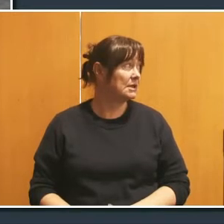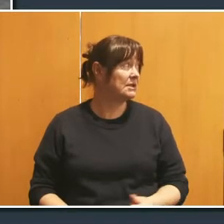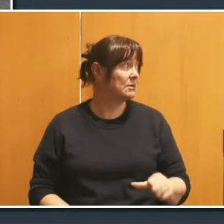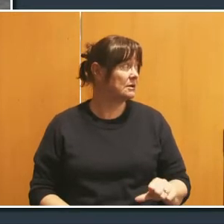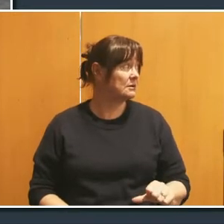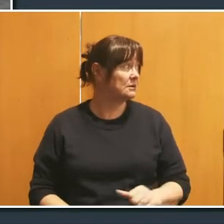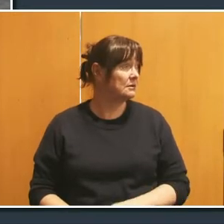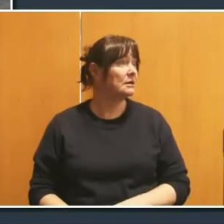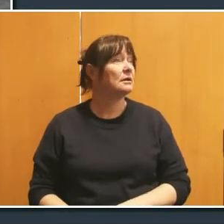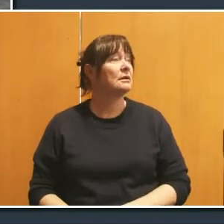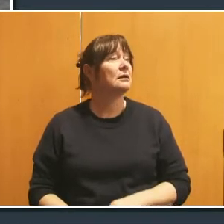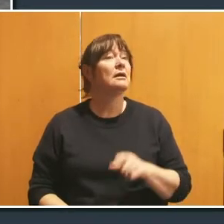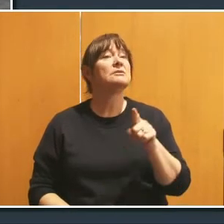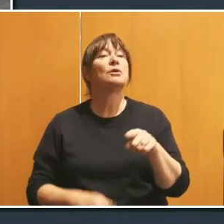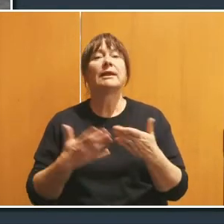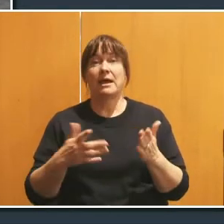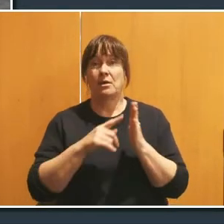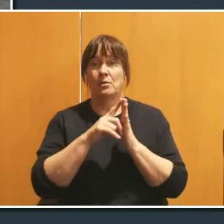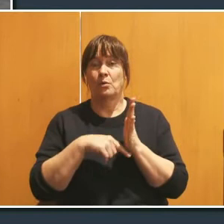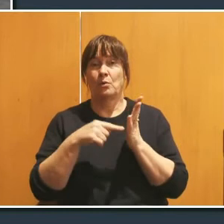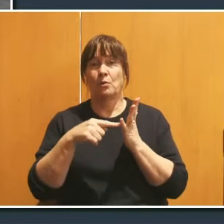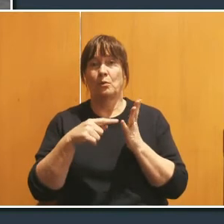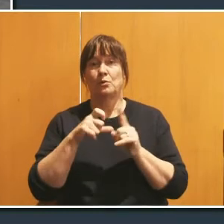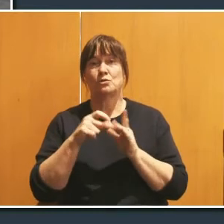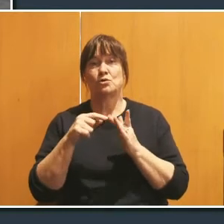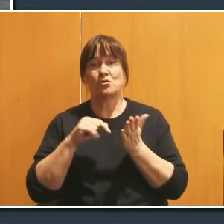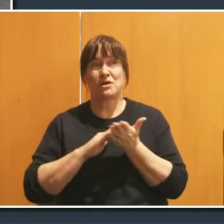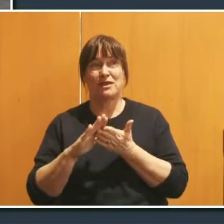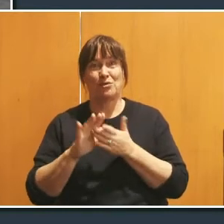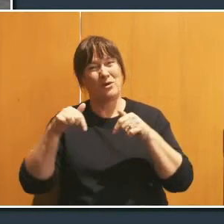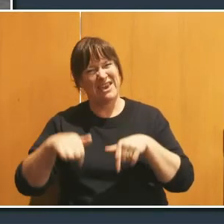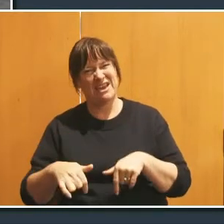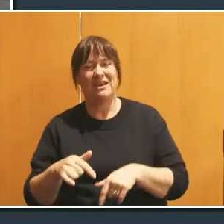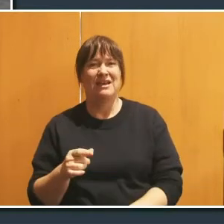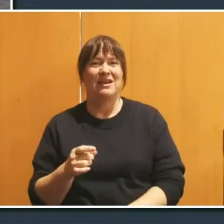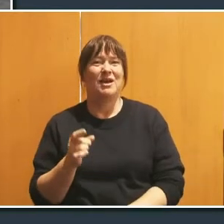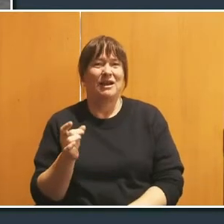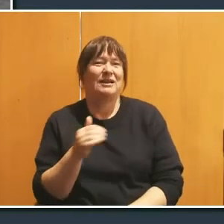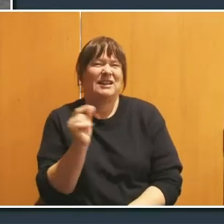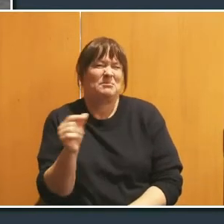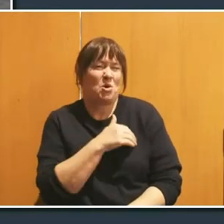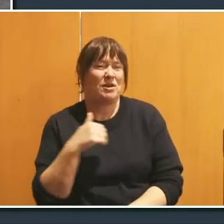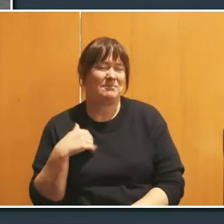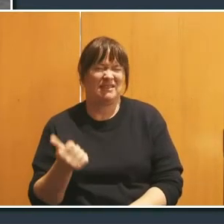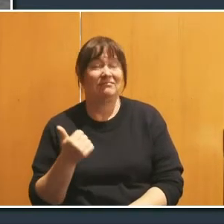I understand Judith Guy is here, so we will call you up a little bit early since our other speaker's not here.